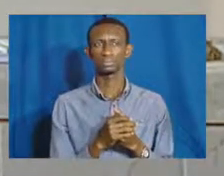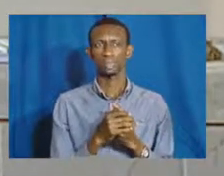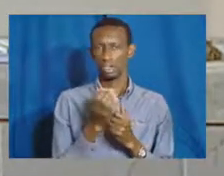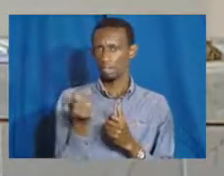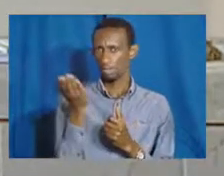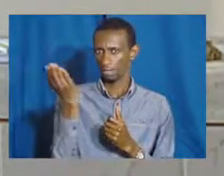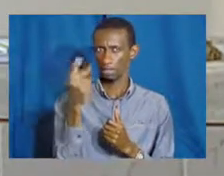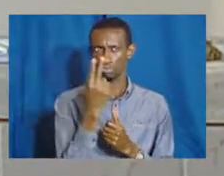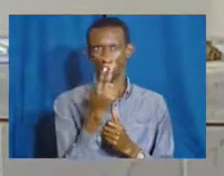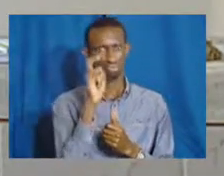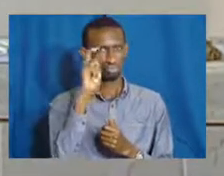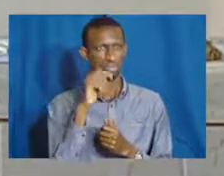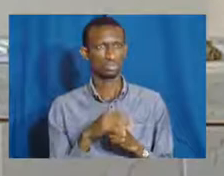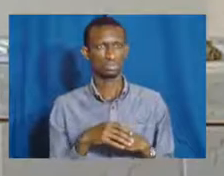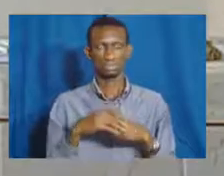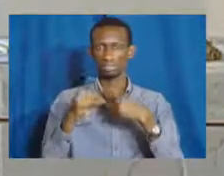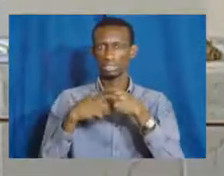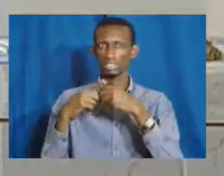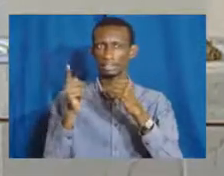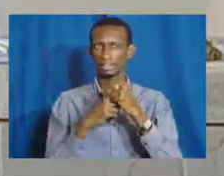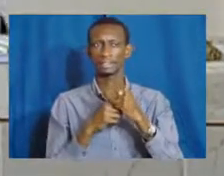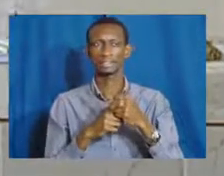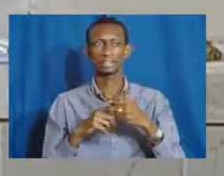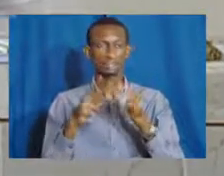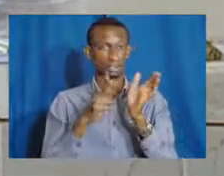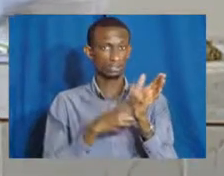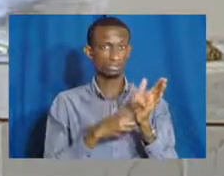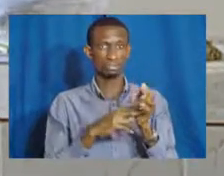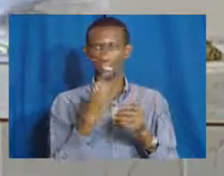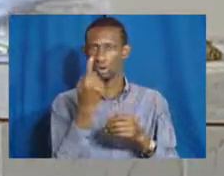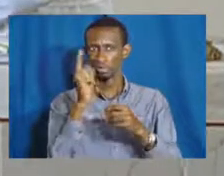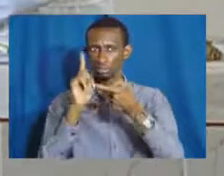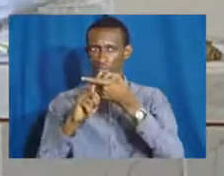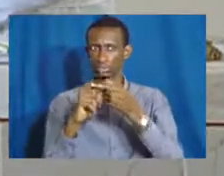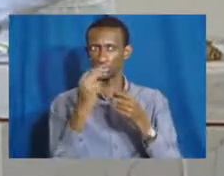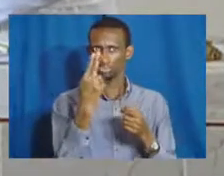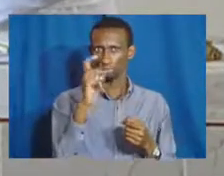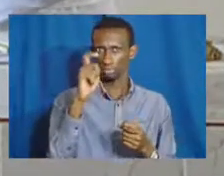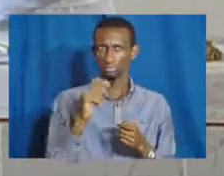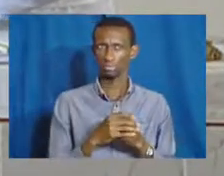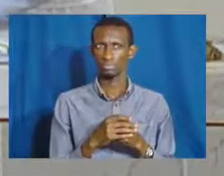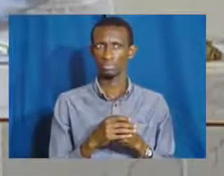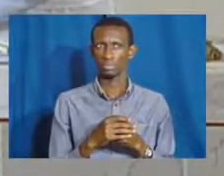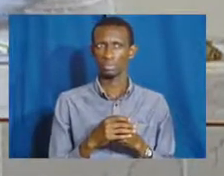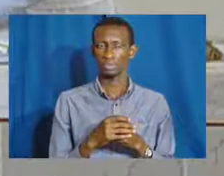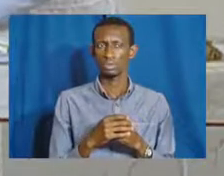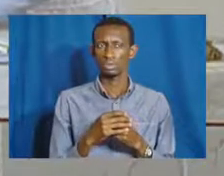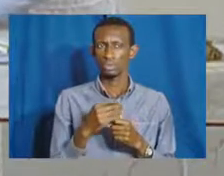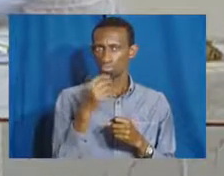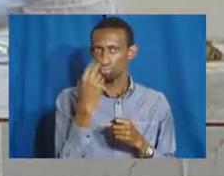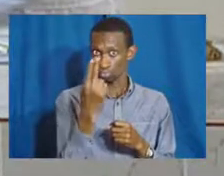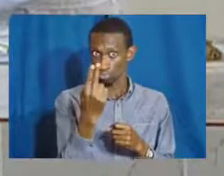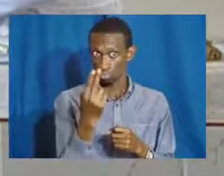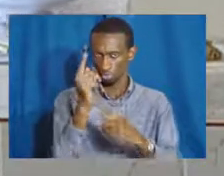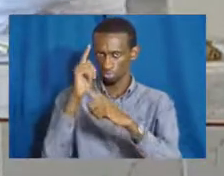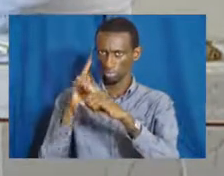have 2x minus 6, which is equal to 1. We have to expand here. 2x, 2 times